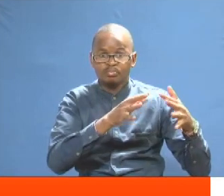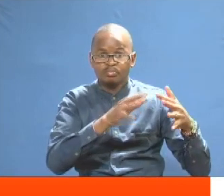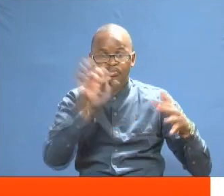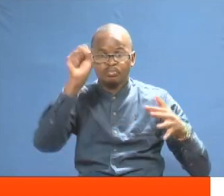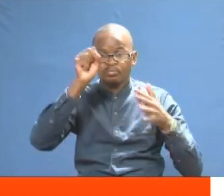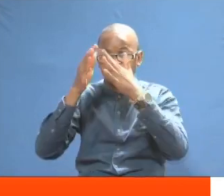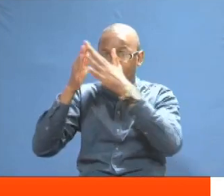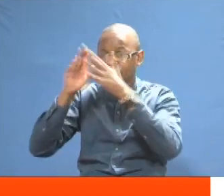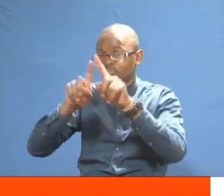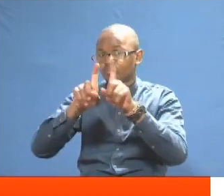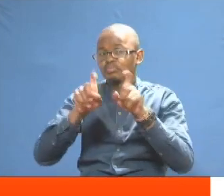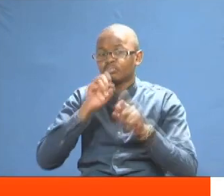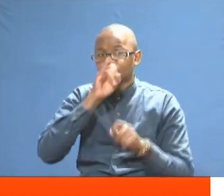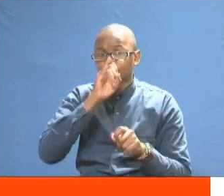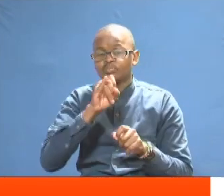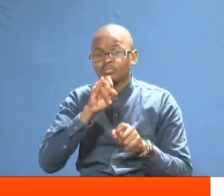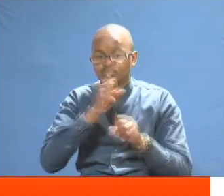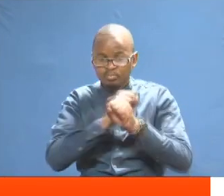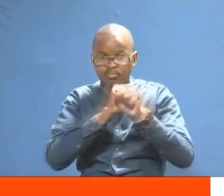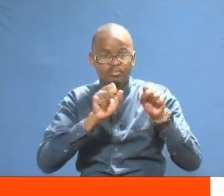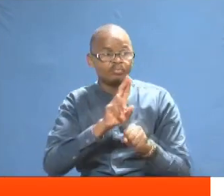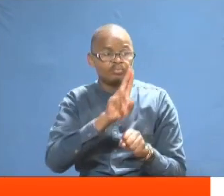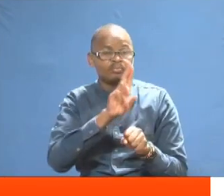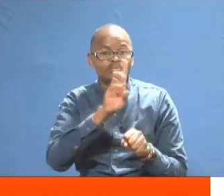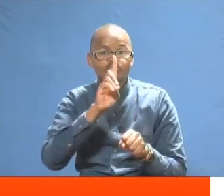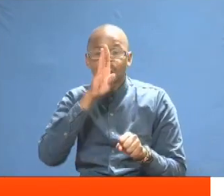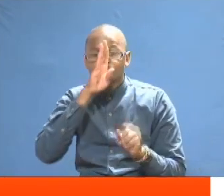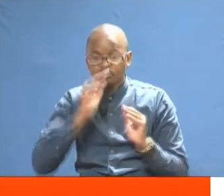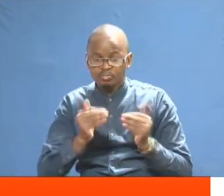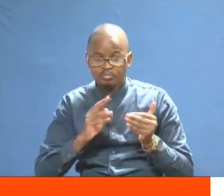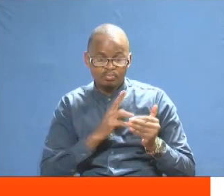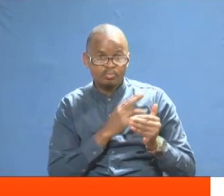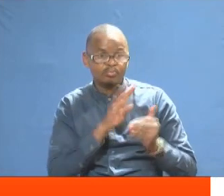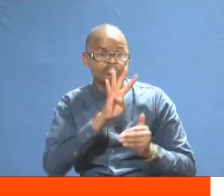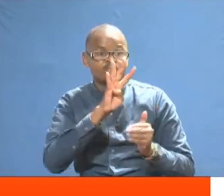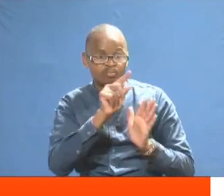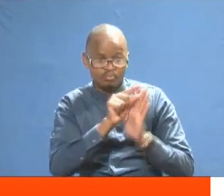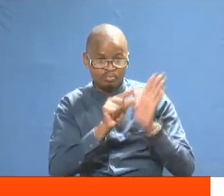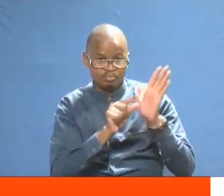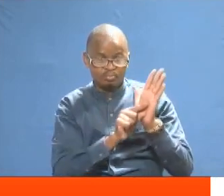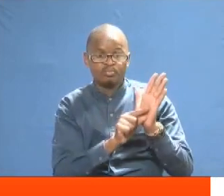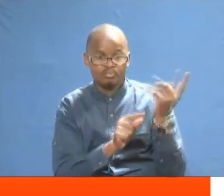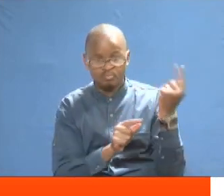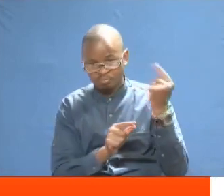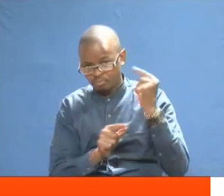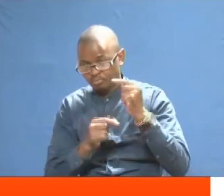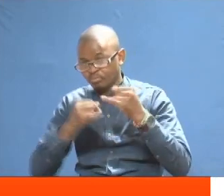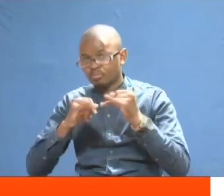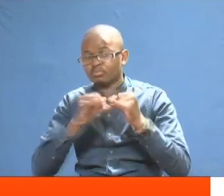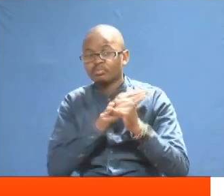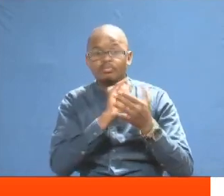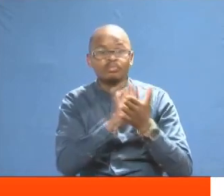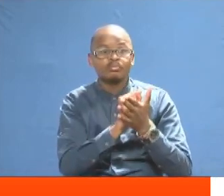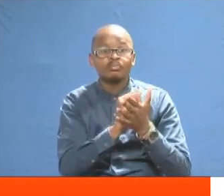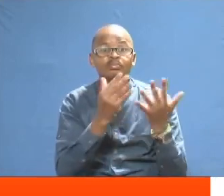House. The question is, the President Uhuru Kenyatta should have given us that Big Four agenda, should have brought to be implemented, and